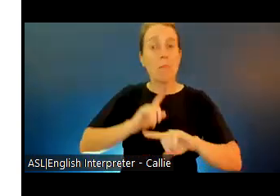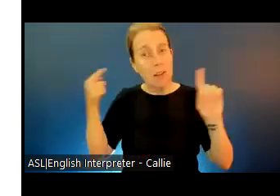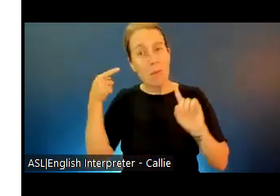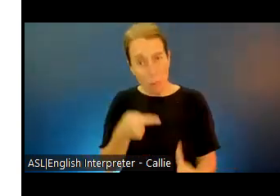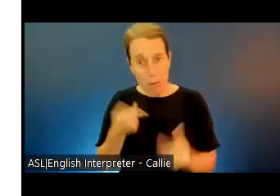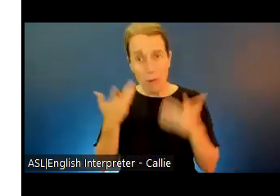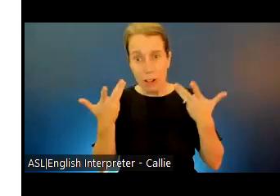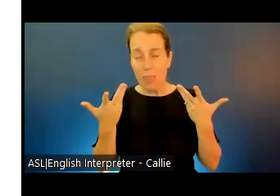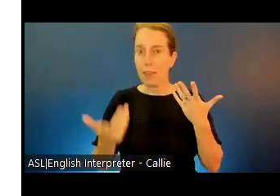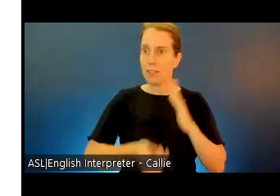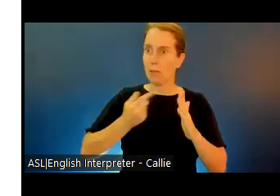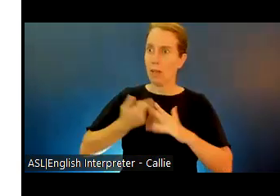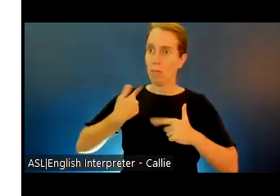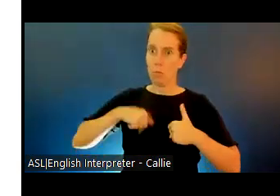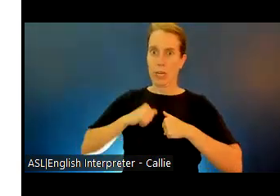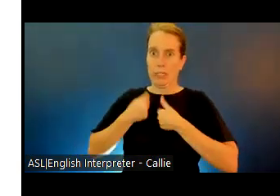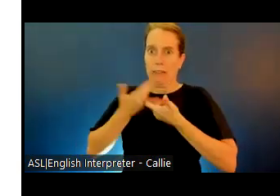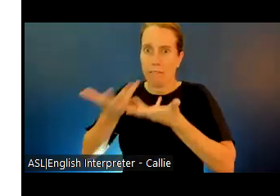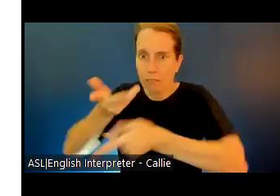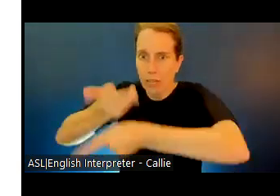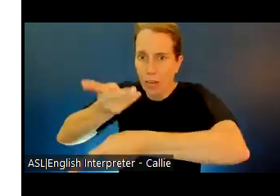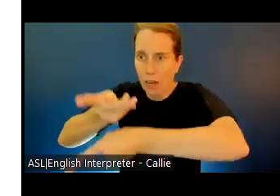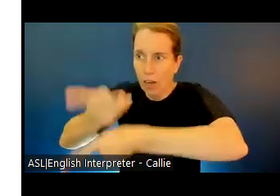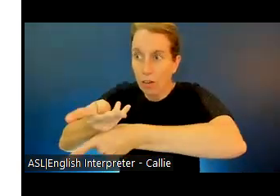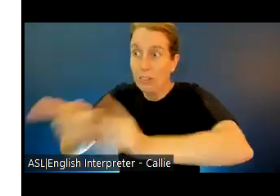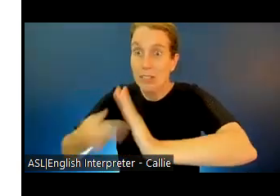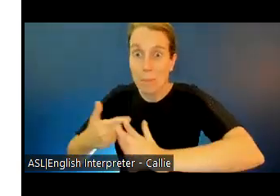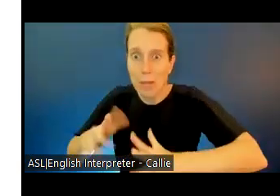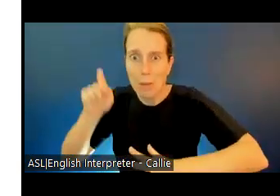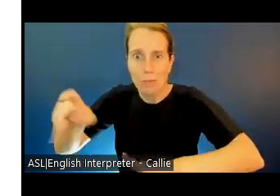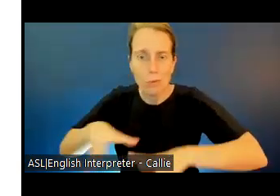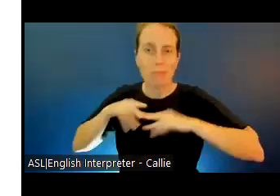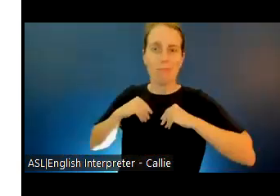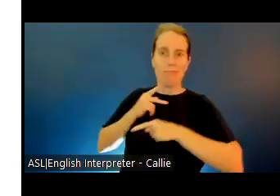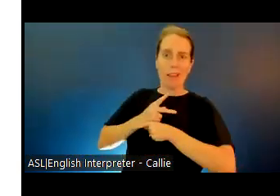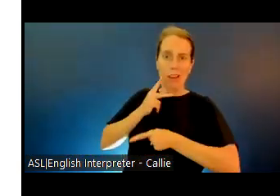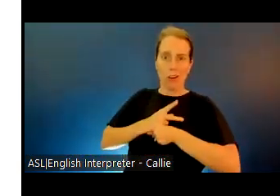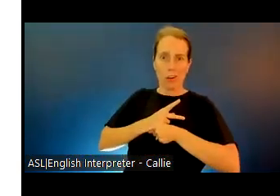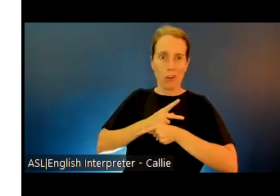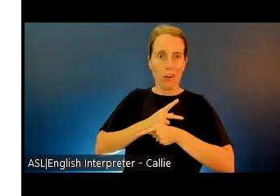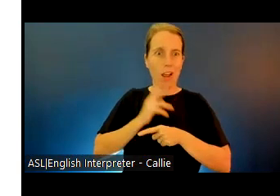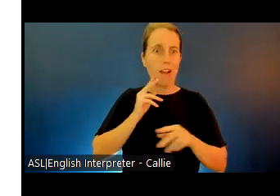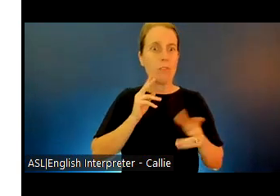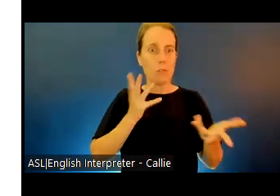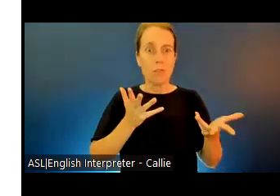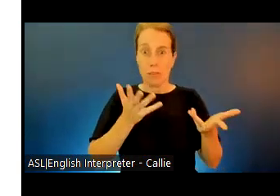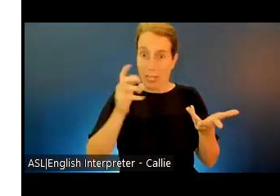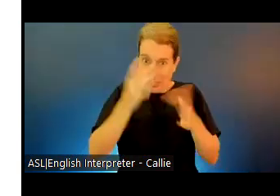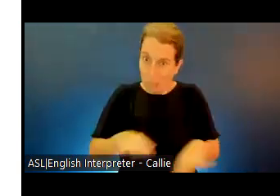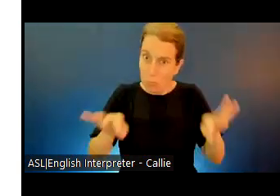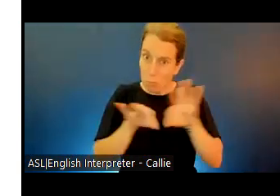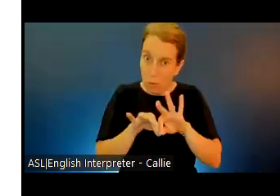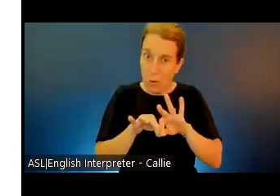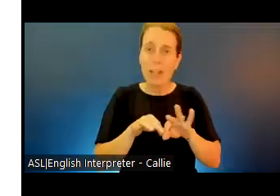so some of the things that we do at AARP on the education side is making sure that people have a caregiving plan, making sure that they know